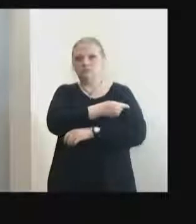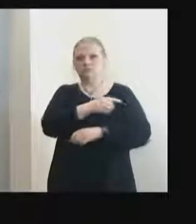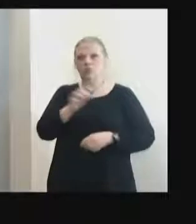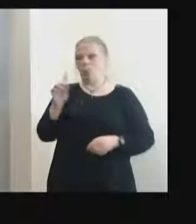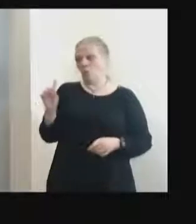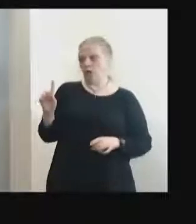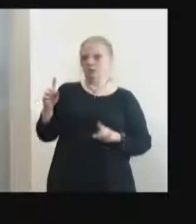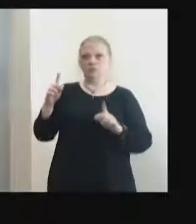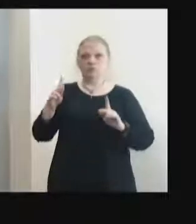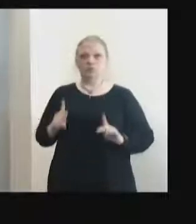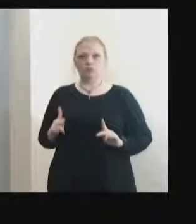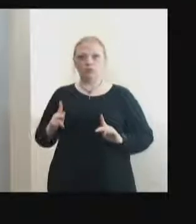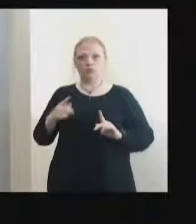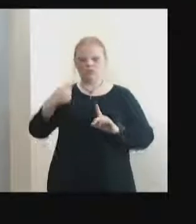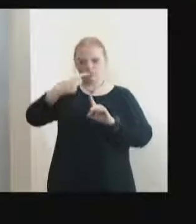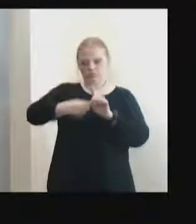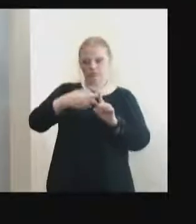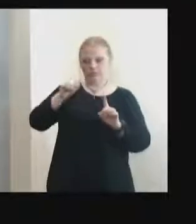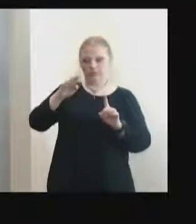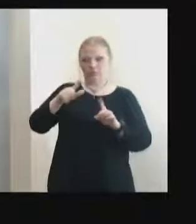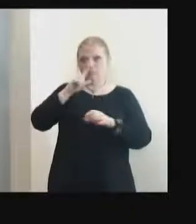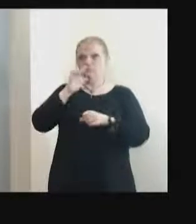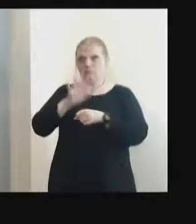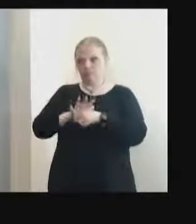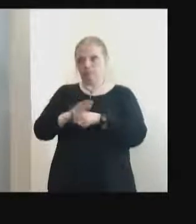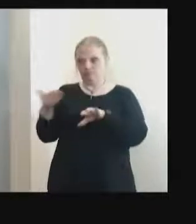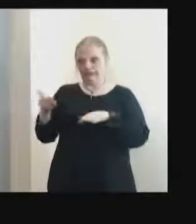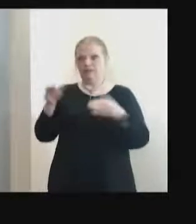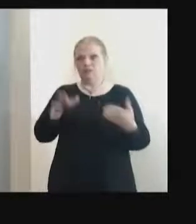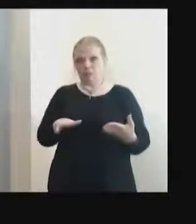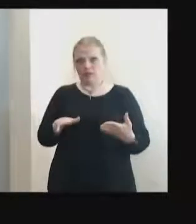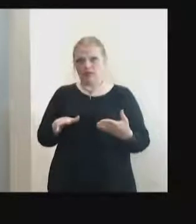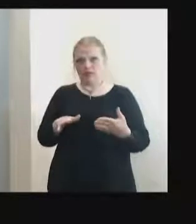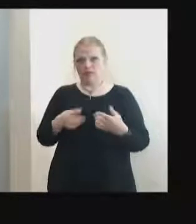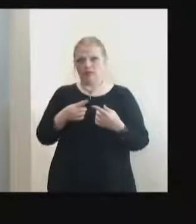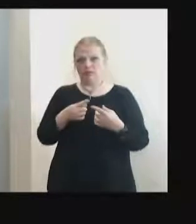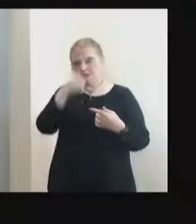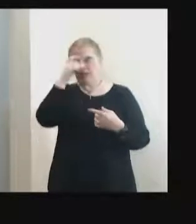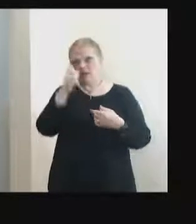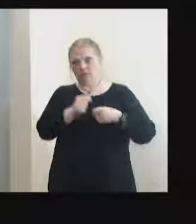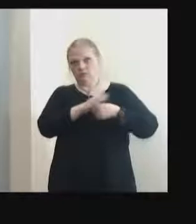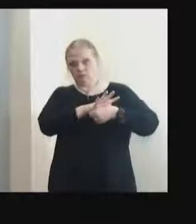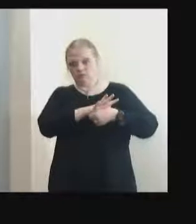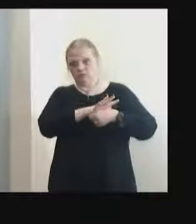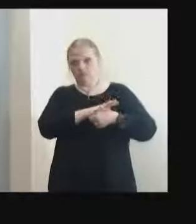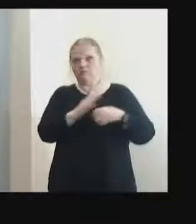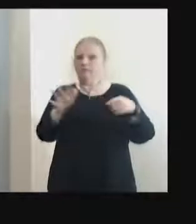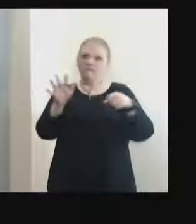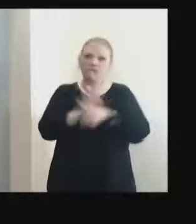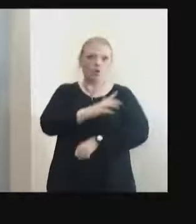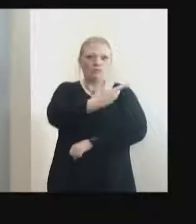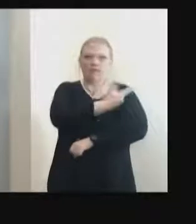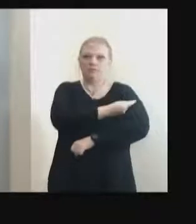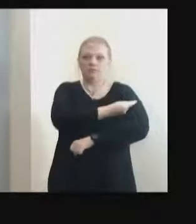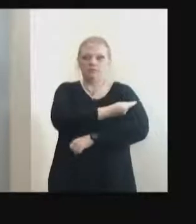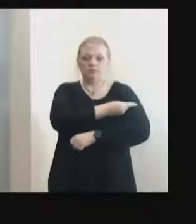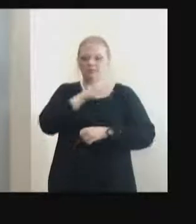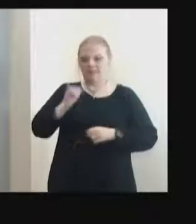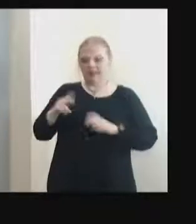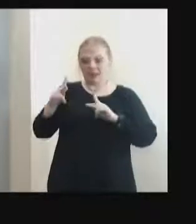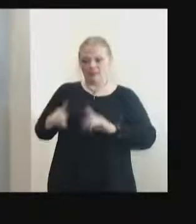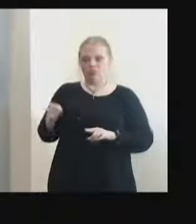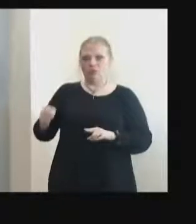in the month of April that we confirm passed away from COVID-19, and they were fully vaccinated, and that individual